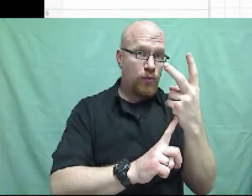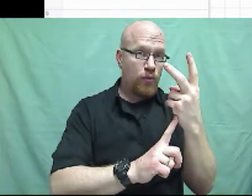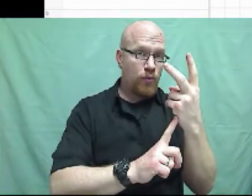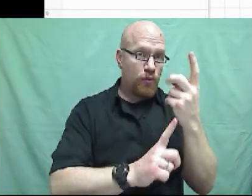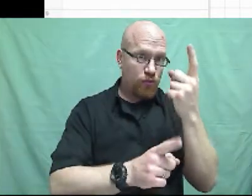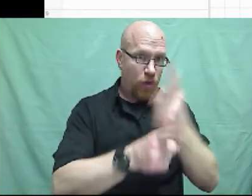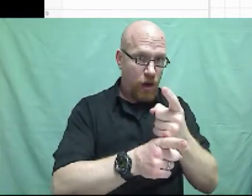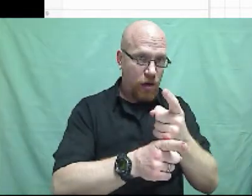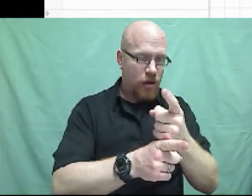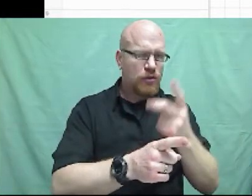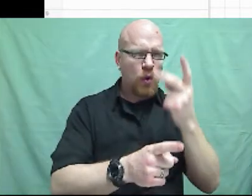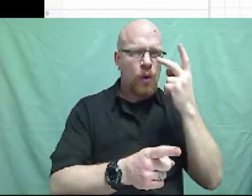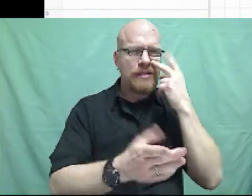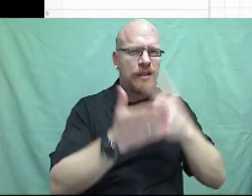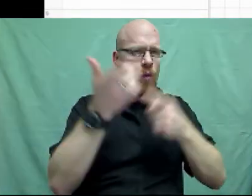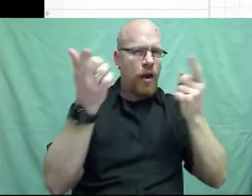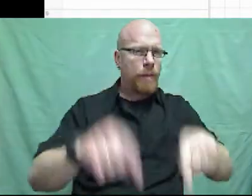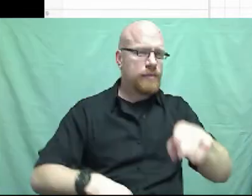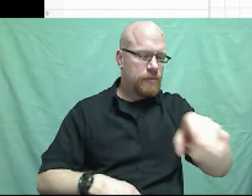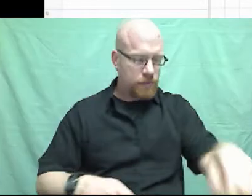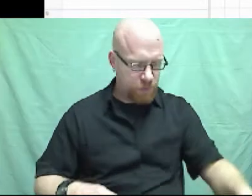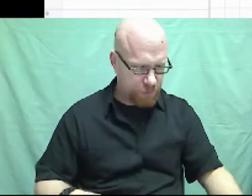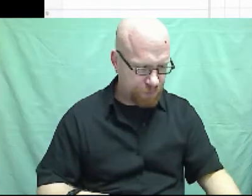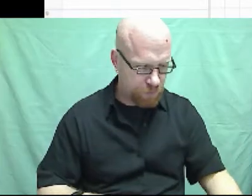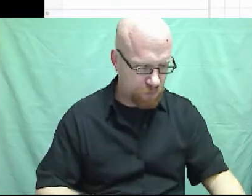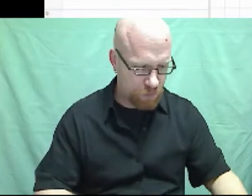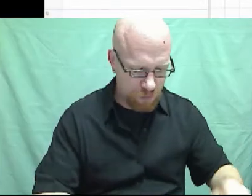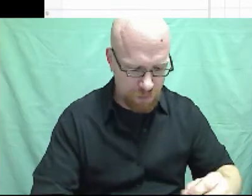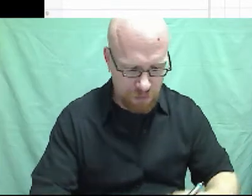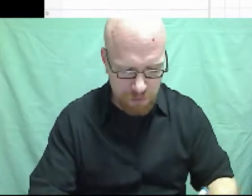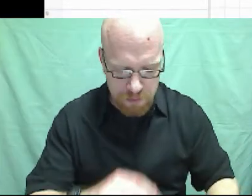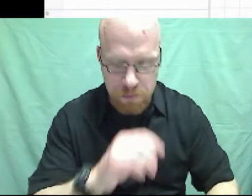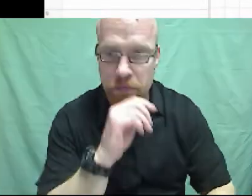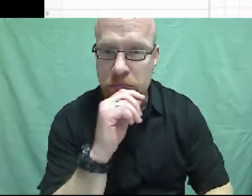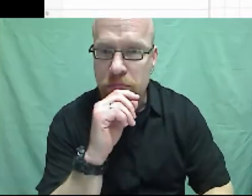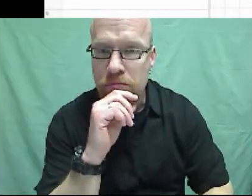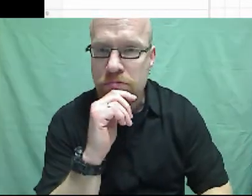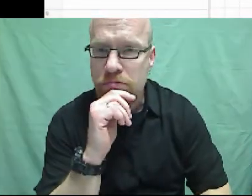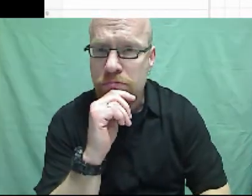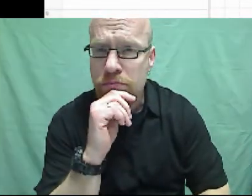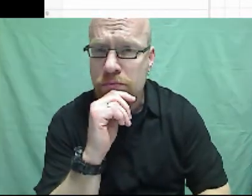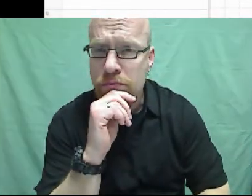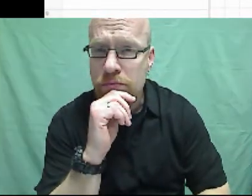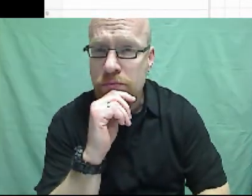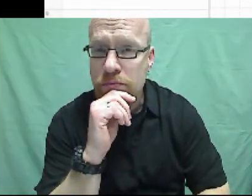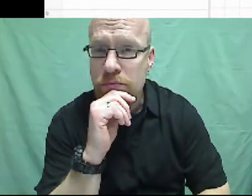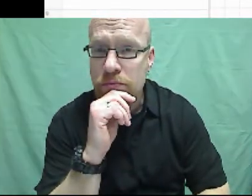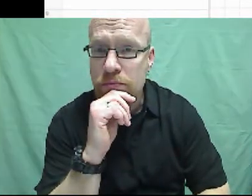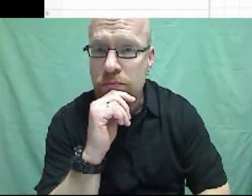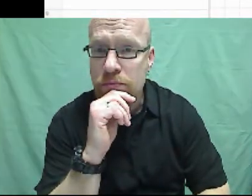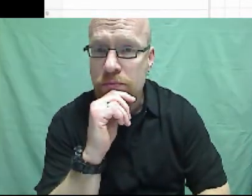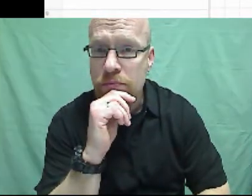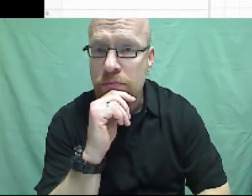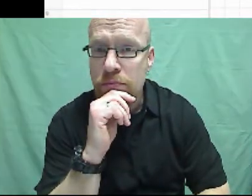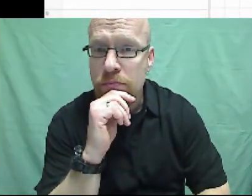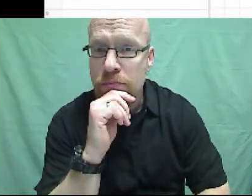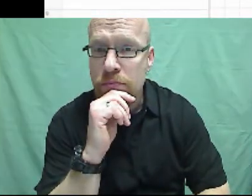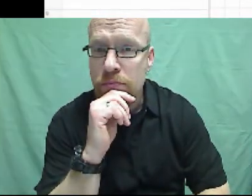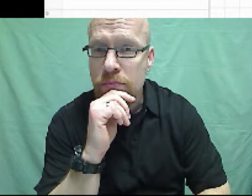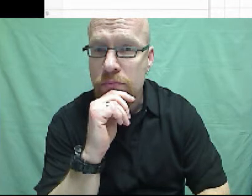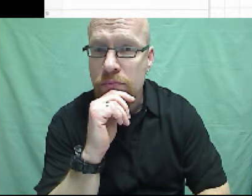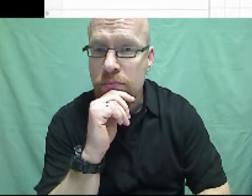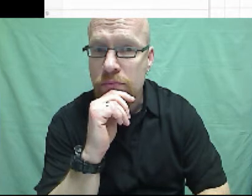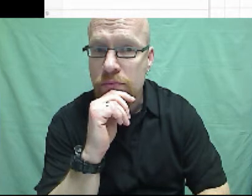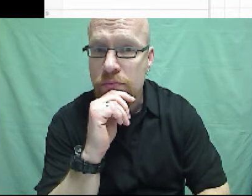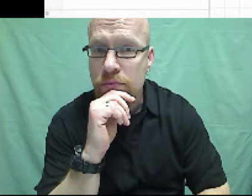larger than 0, and the vertex is 0, 0. Now remember, h is, with this x minus 2 quantity squared, h is